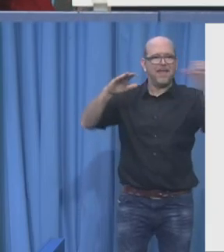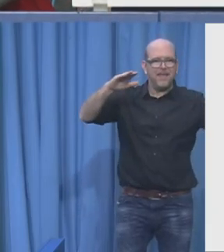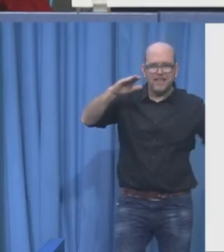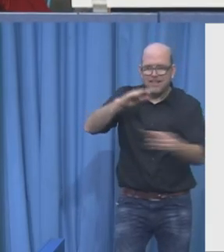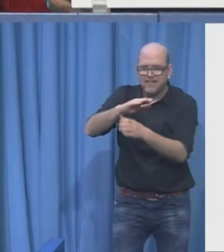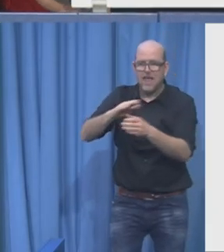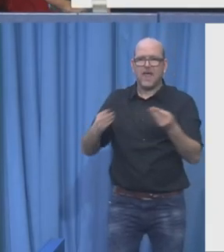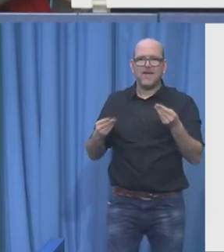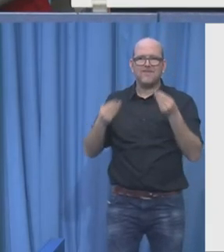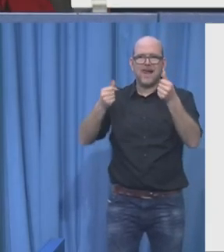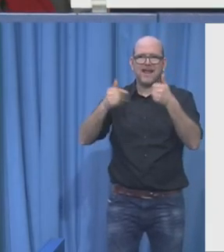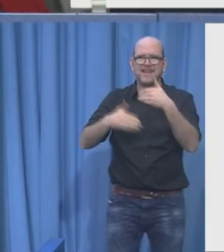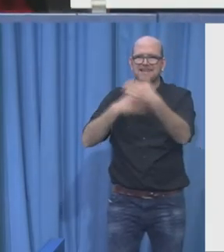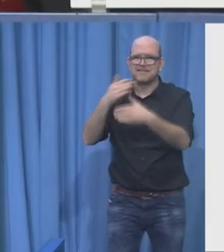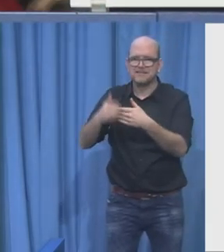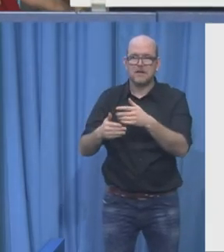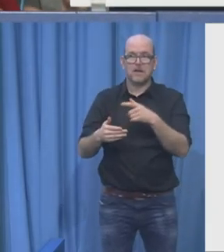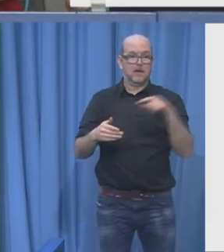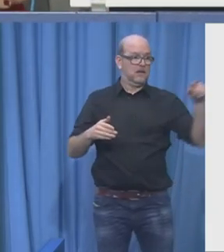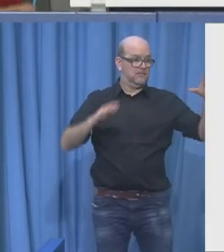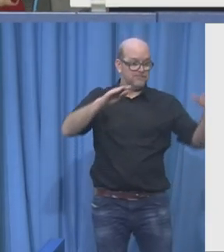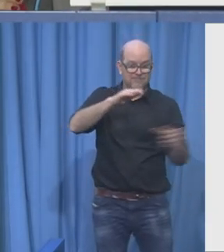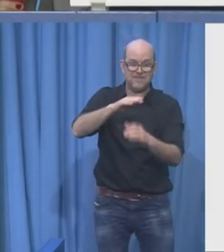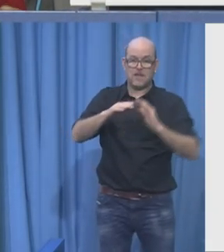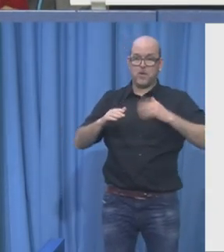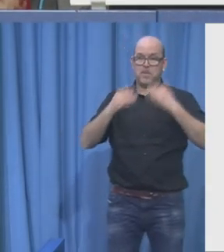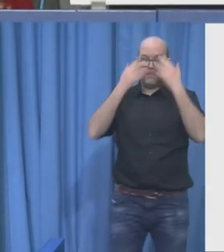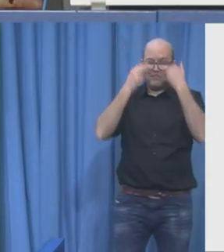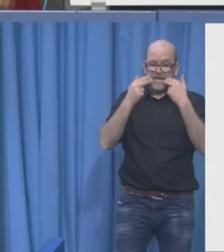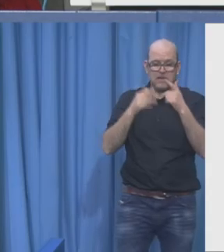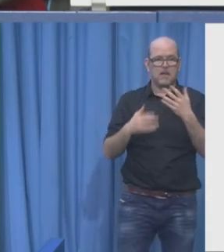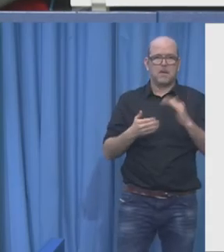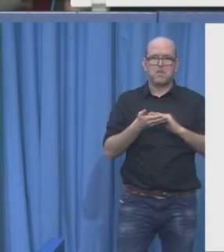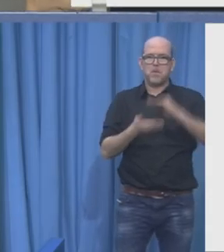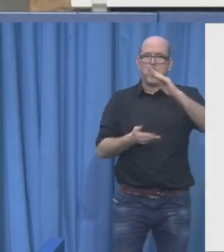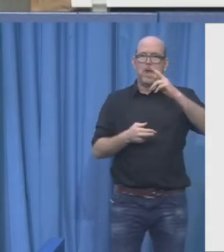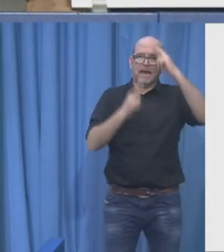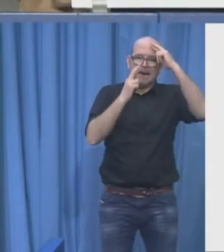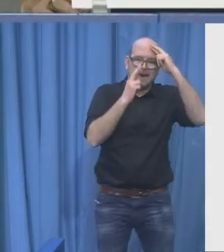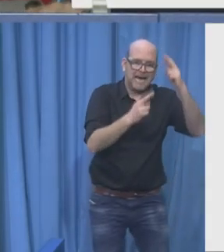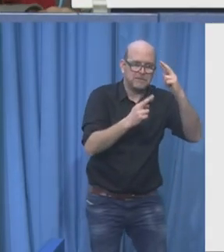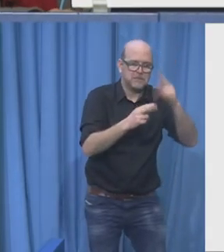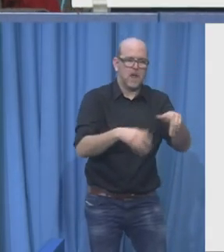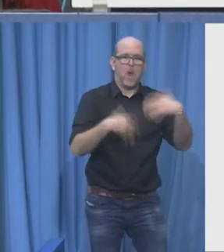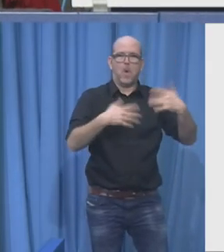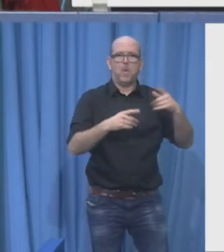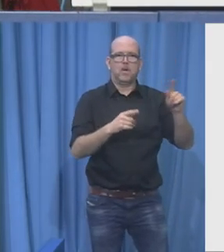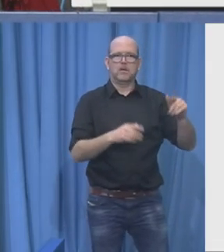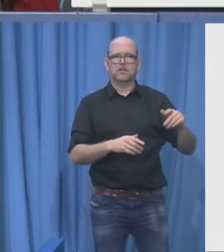are extremely important for other capabilities to flourish. The second point is the issue